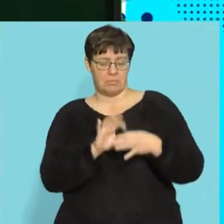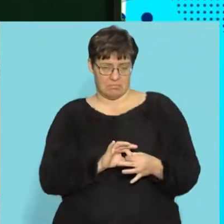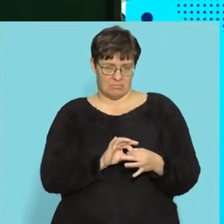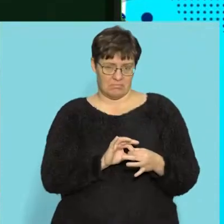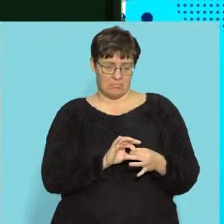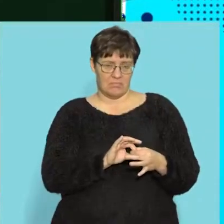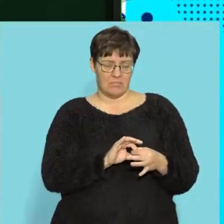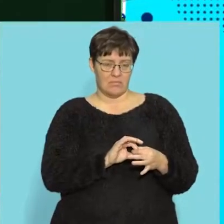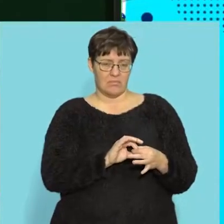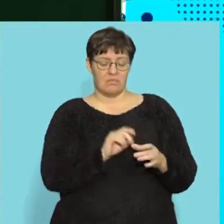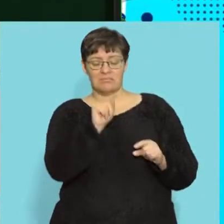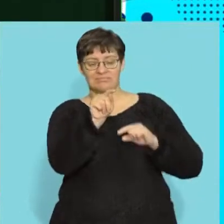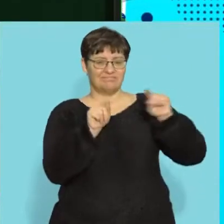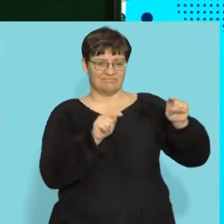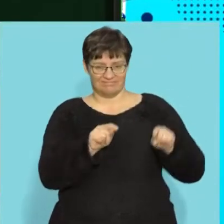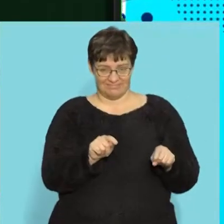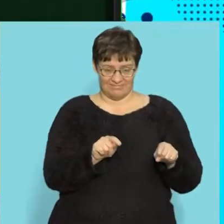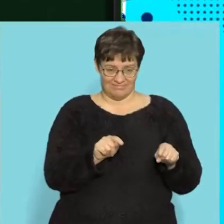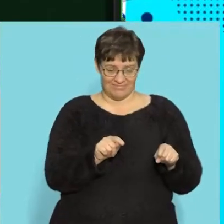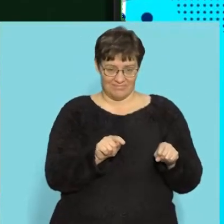between adjacent atoms of the same